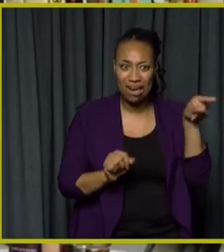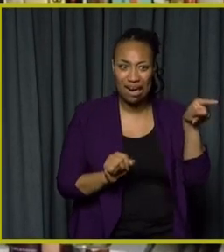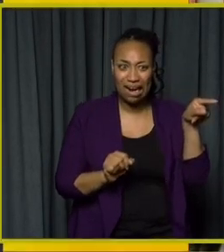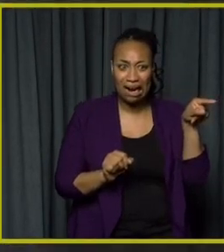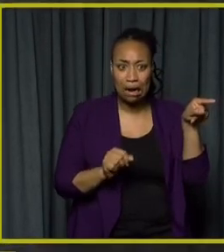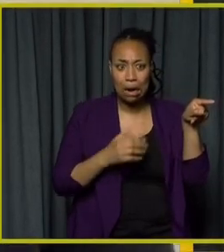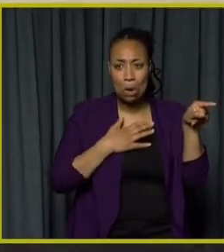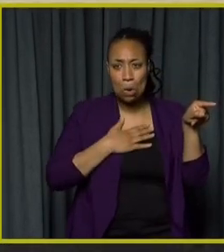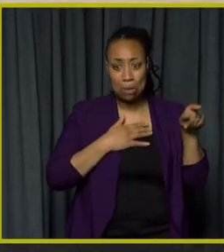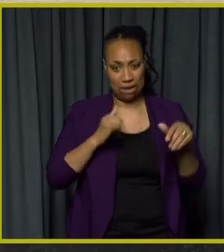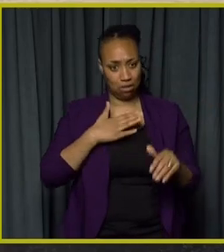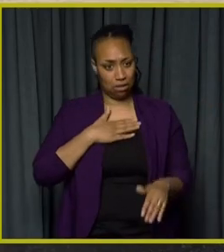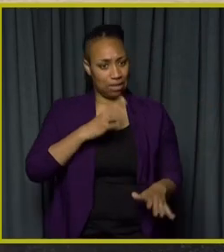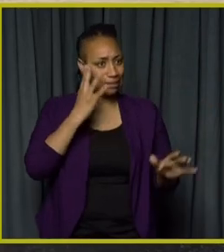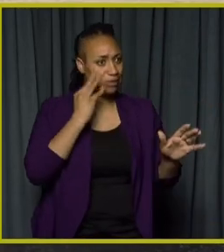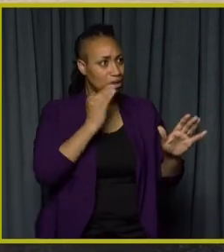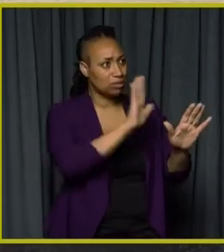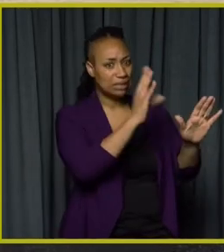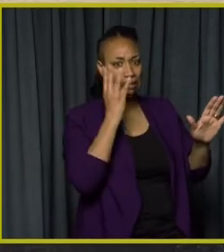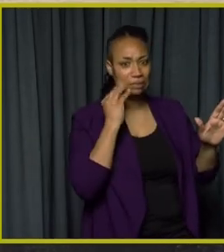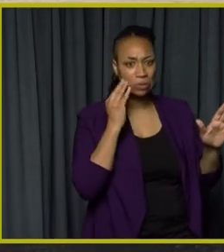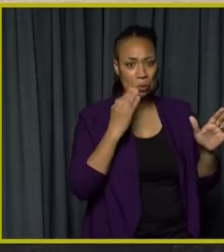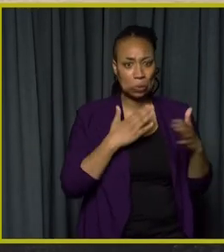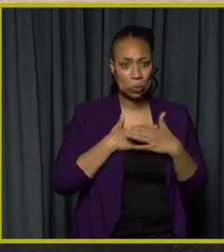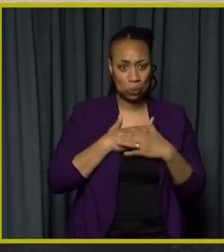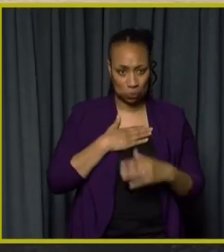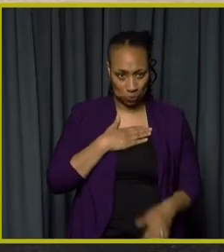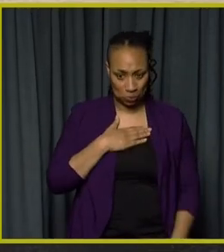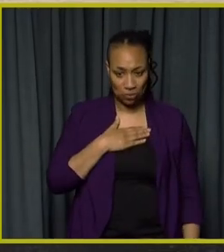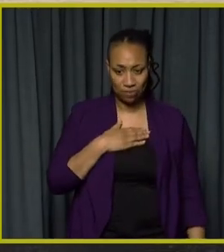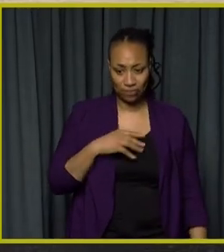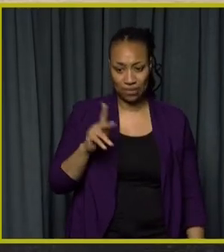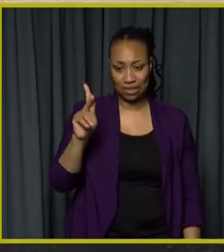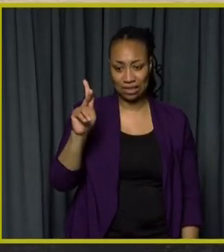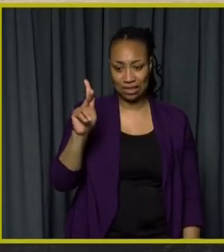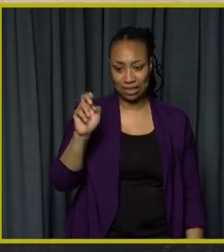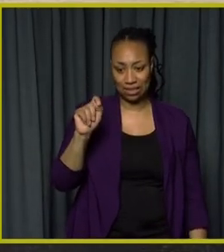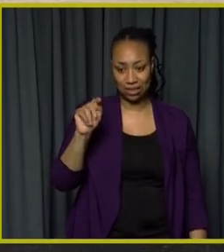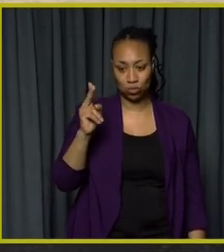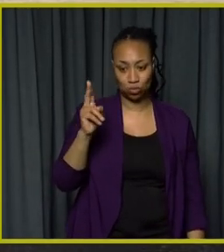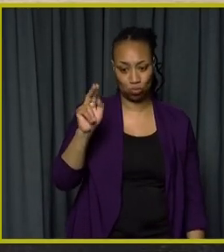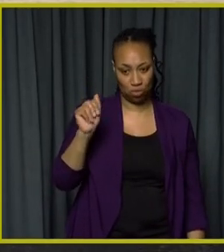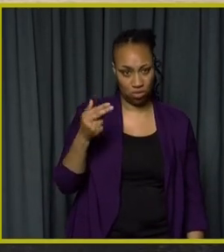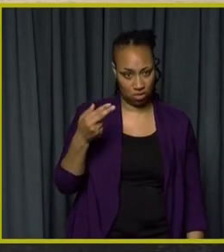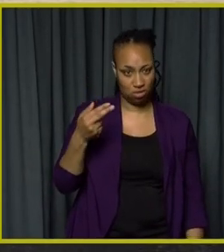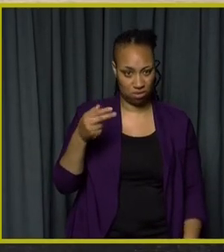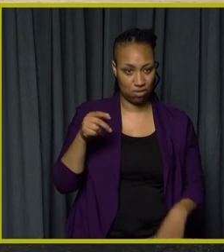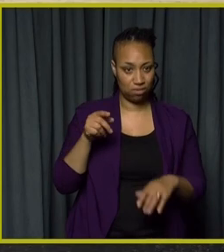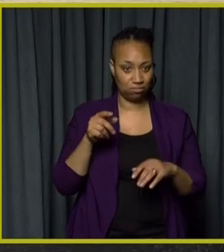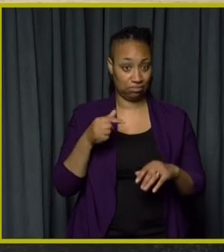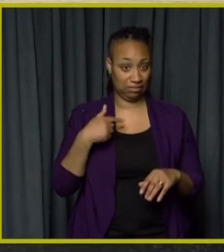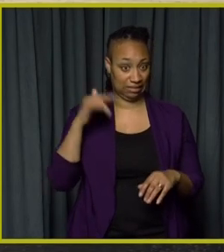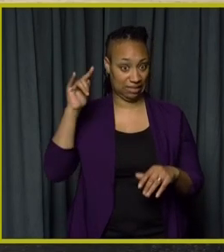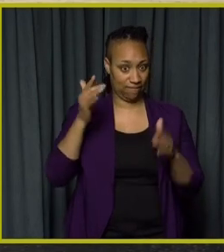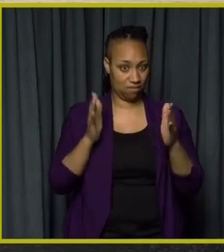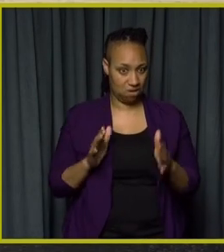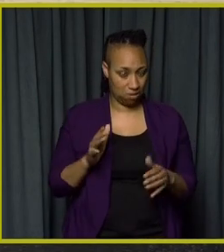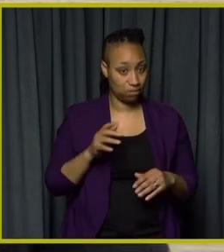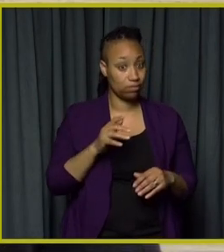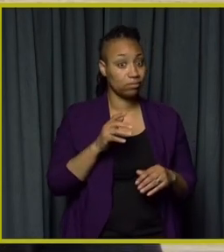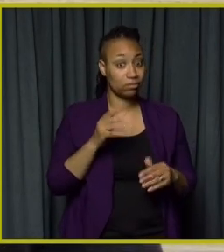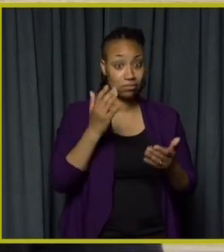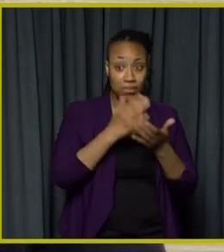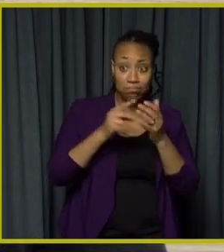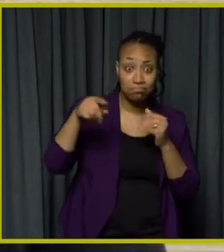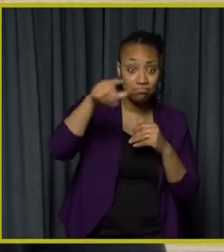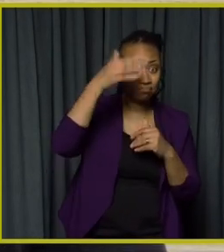experience. My name is Keturah Johnson, and I am a regional flight attendant. Many people don't know that regional flight attendants are paid 45% less